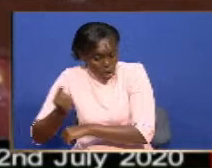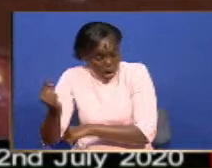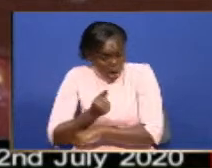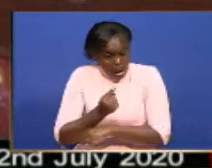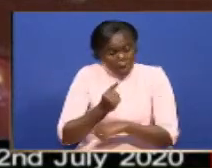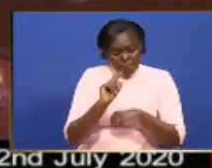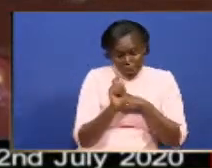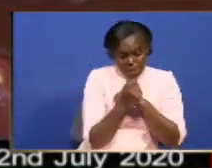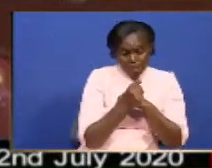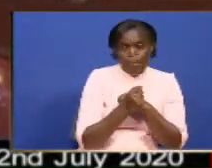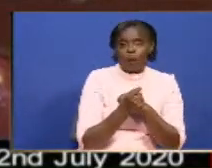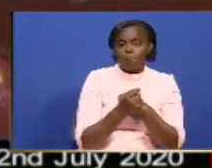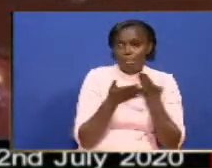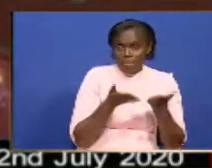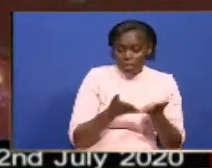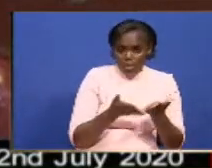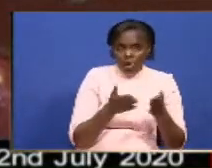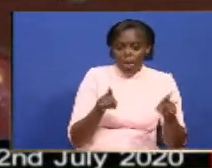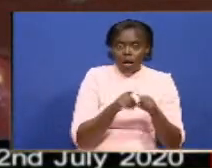Madam Speaker,